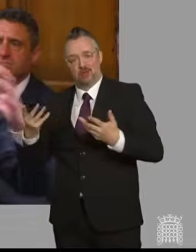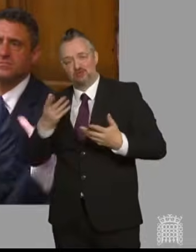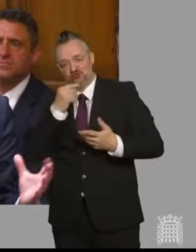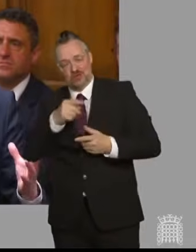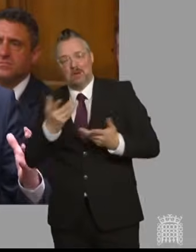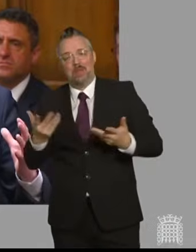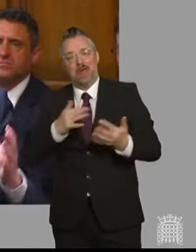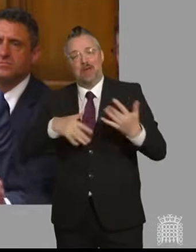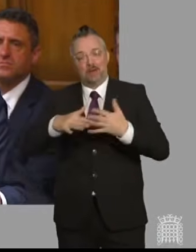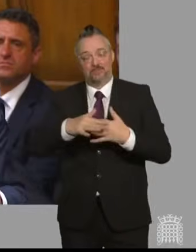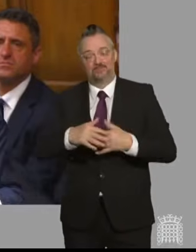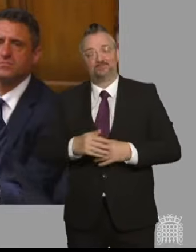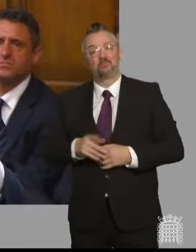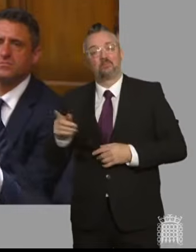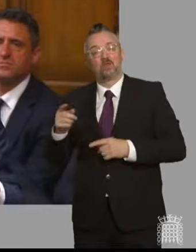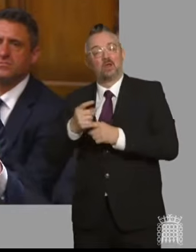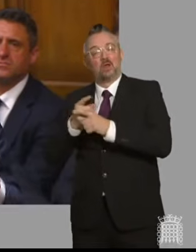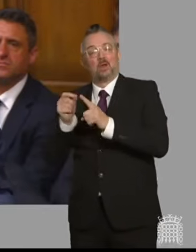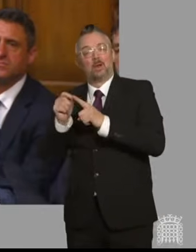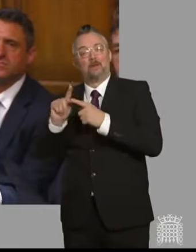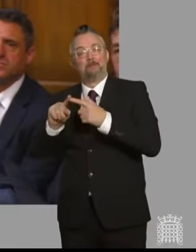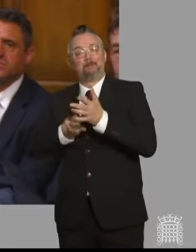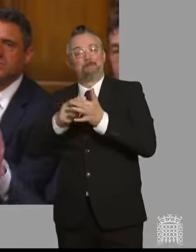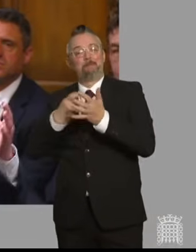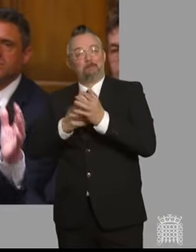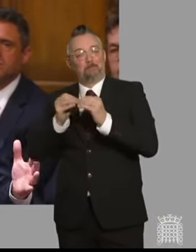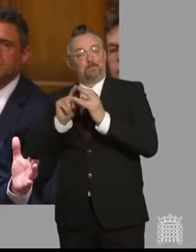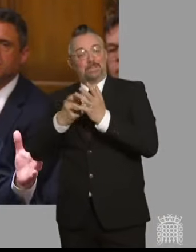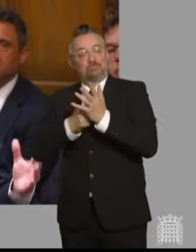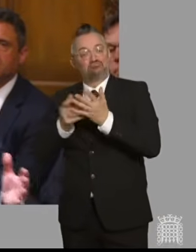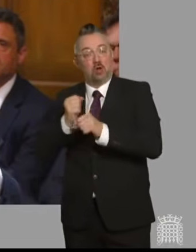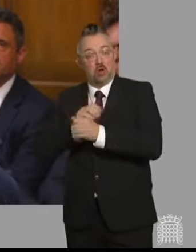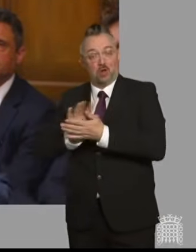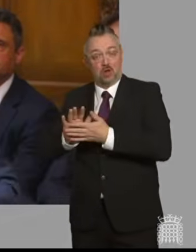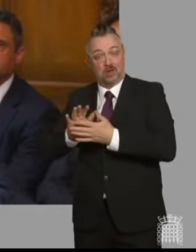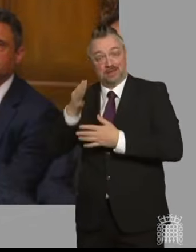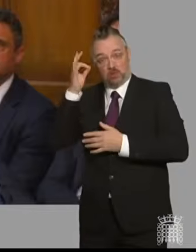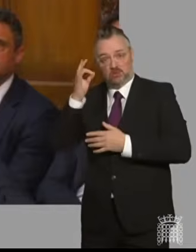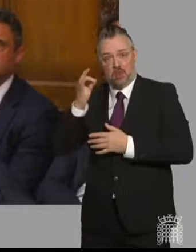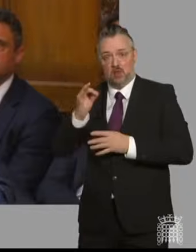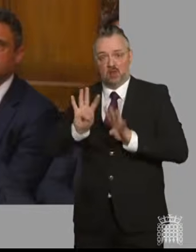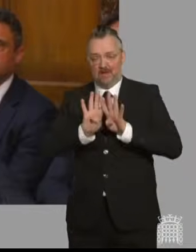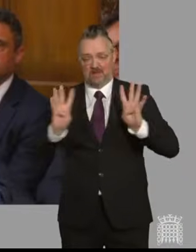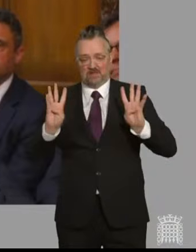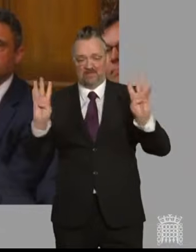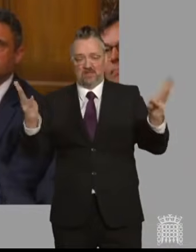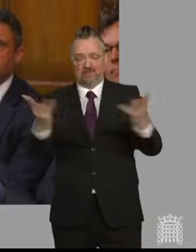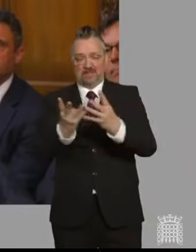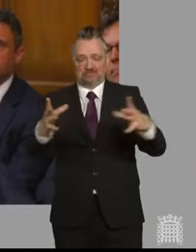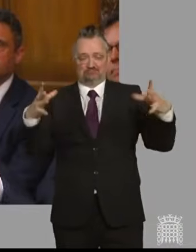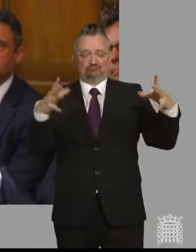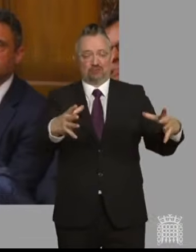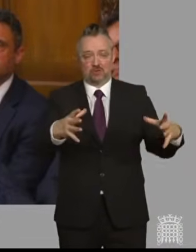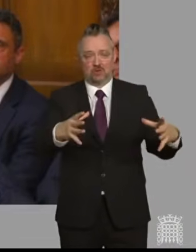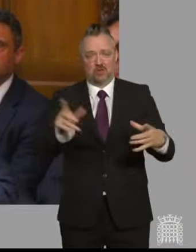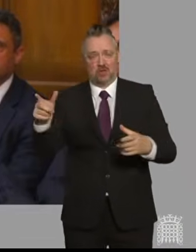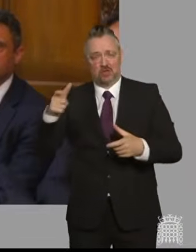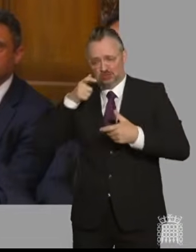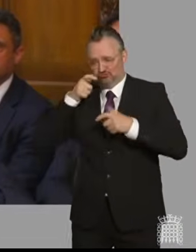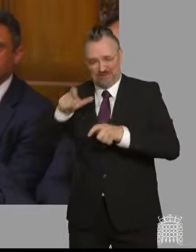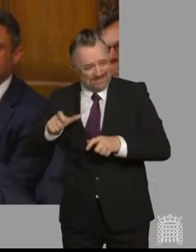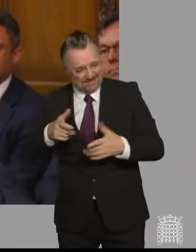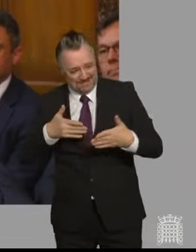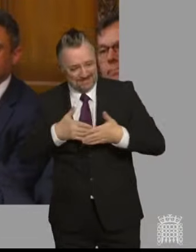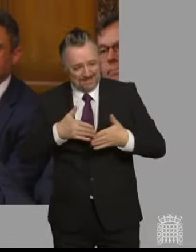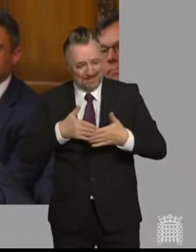the entire area, rejecting a compromise that most residents and the school were happy with. Bizarrely,